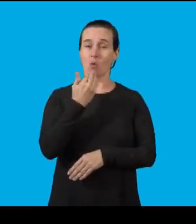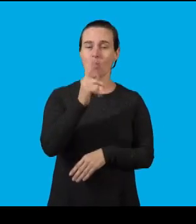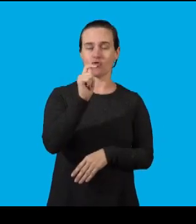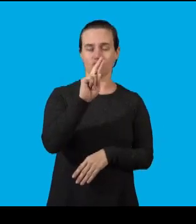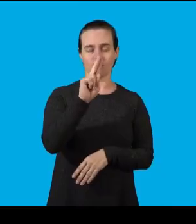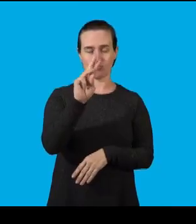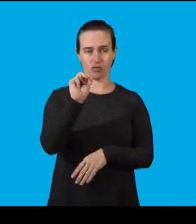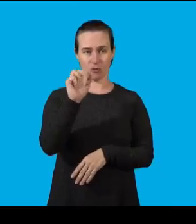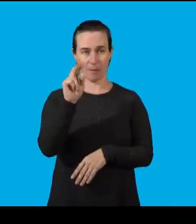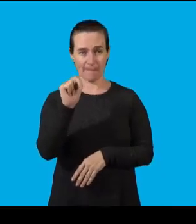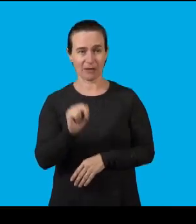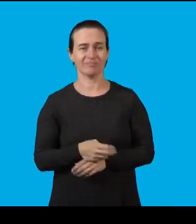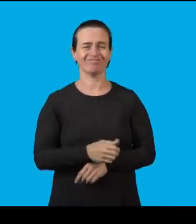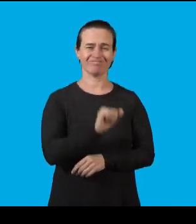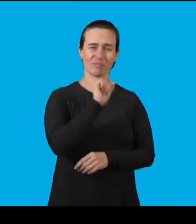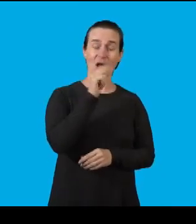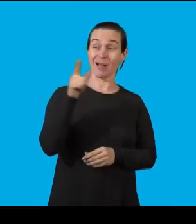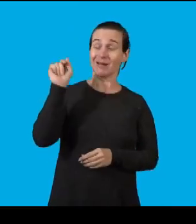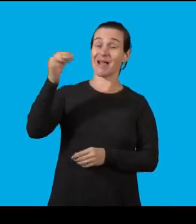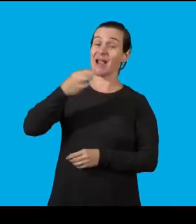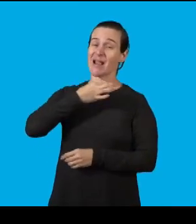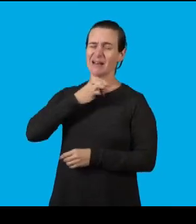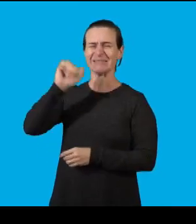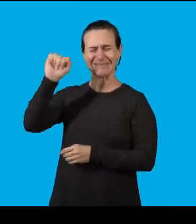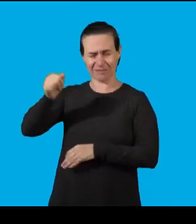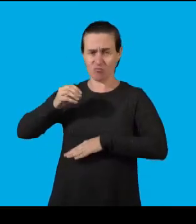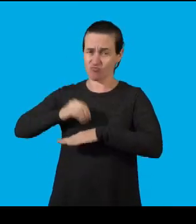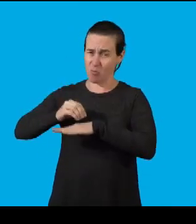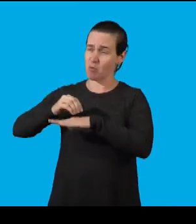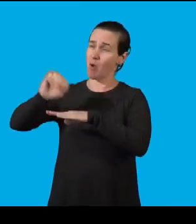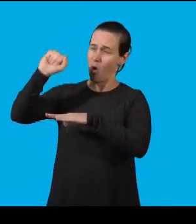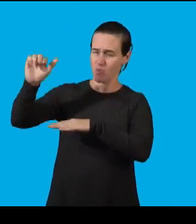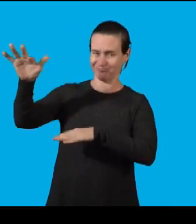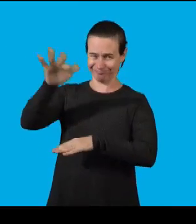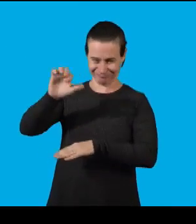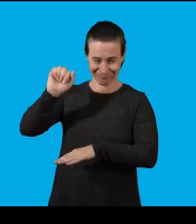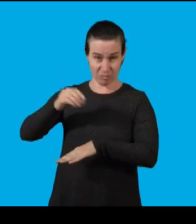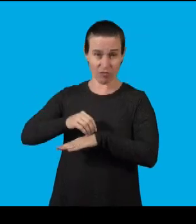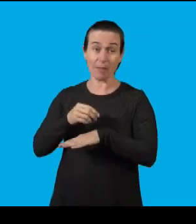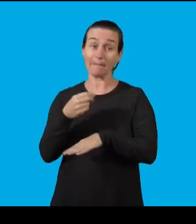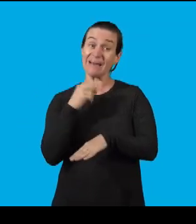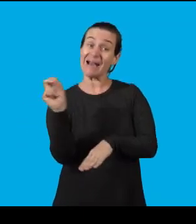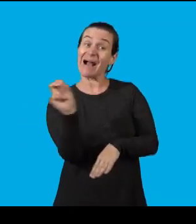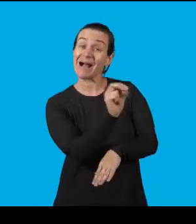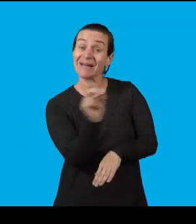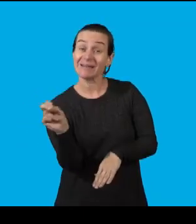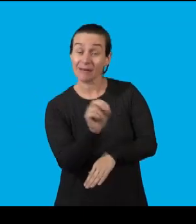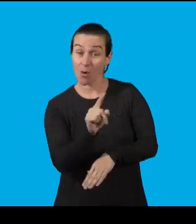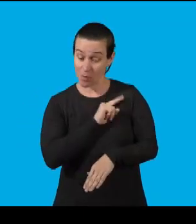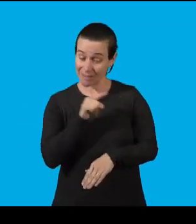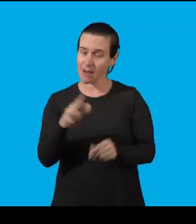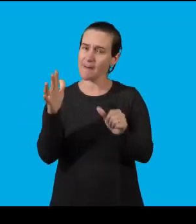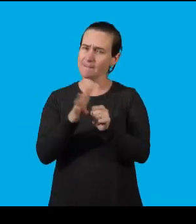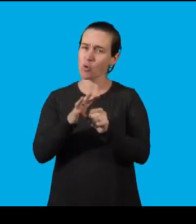Truman. Due to their own domestic hardships, okay, now I'm going to underline that, it's very important because it